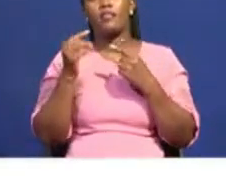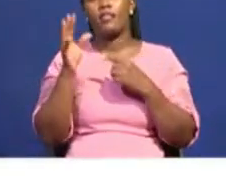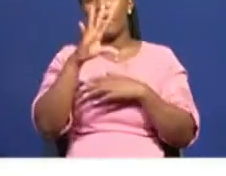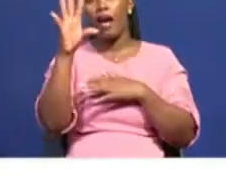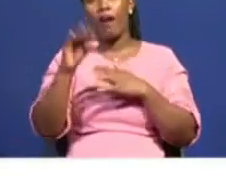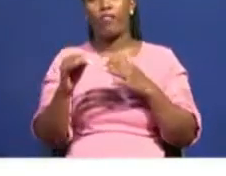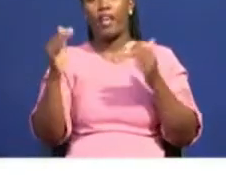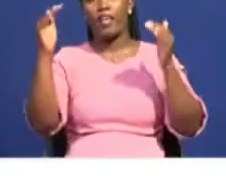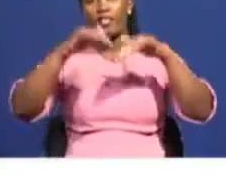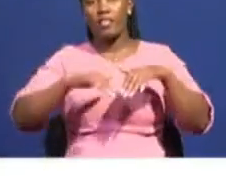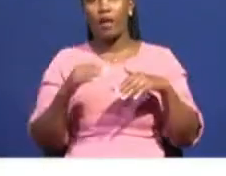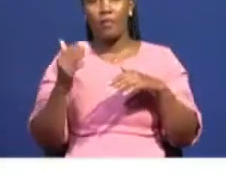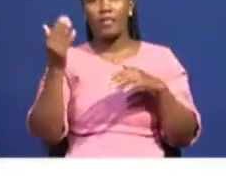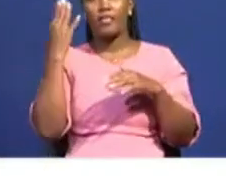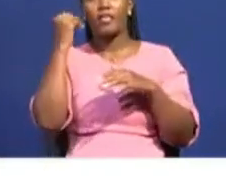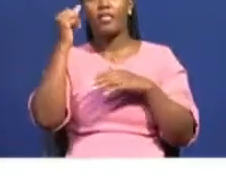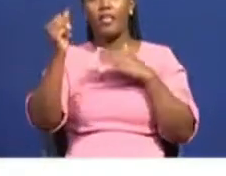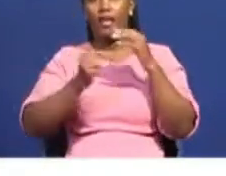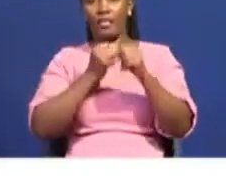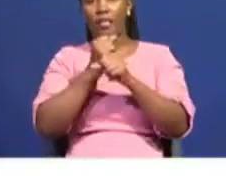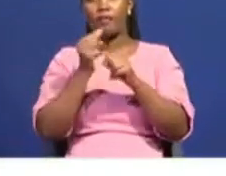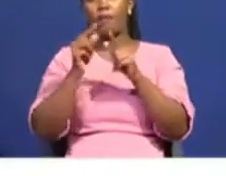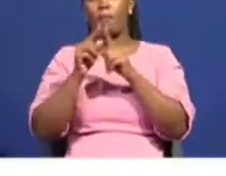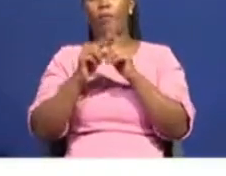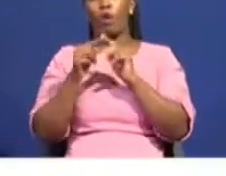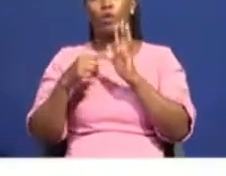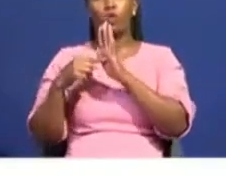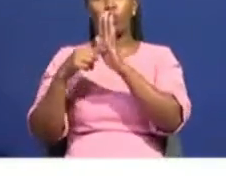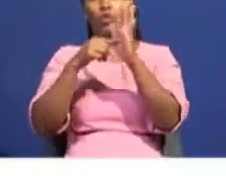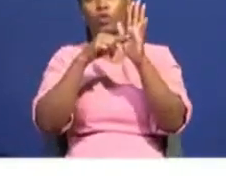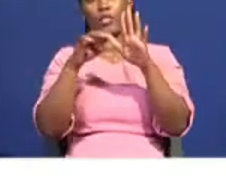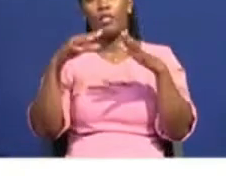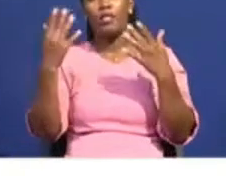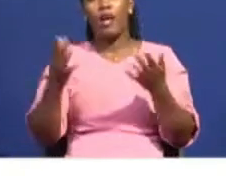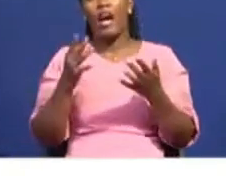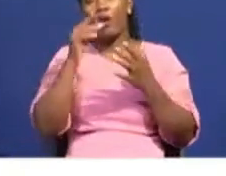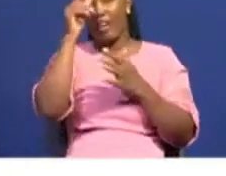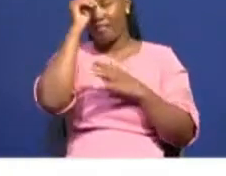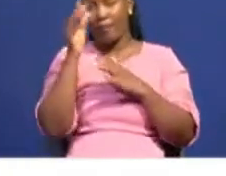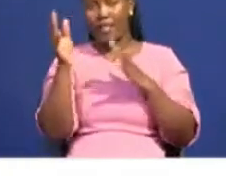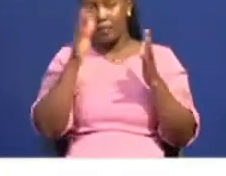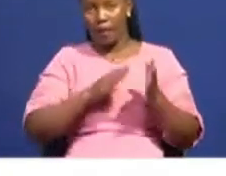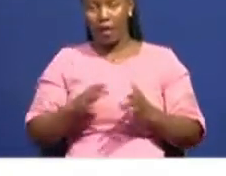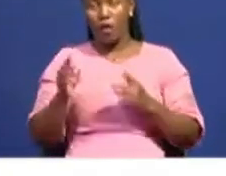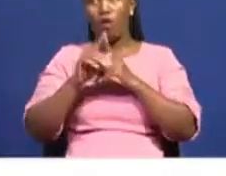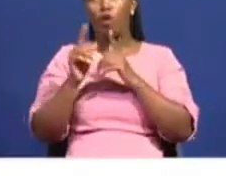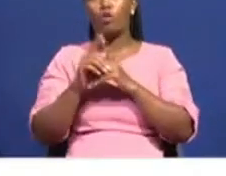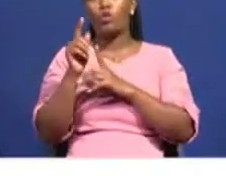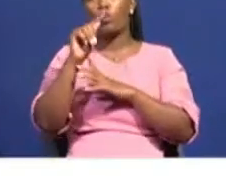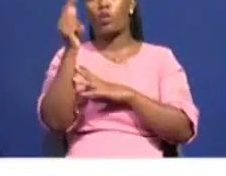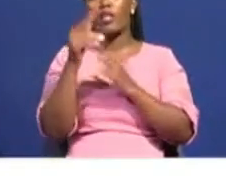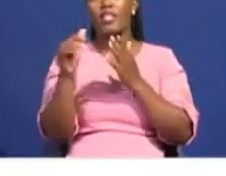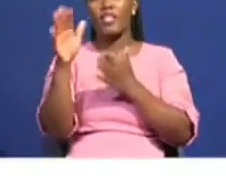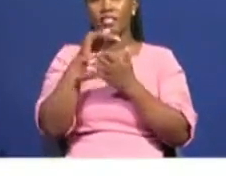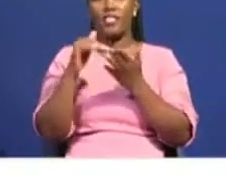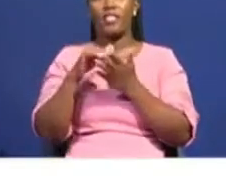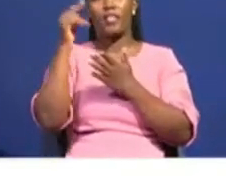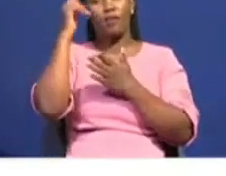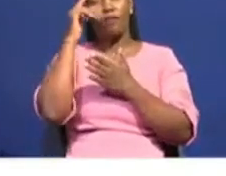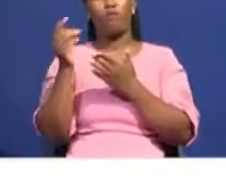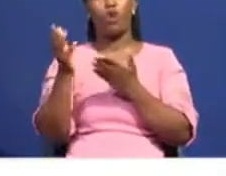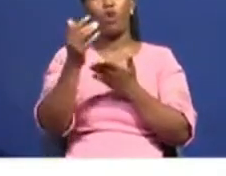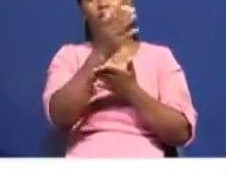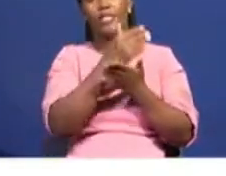just shows how proactive even the current government is in terms of establishing Kenya as that center for mobilizing this climate finance,